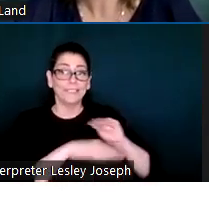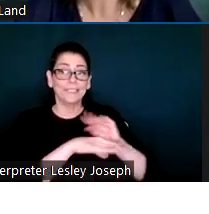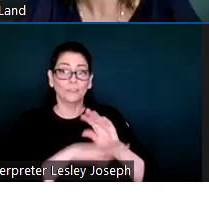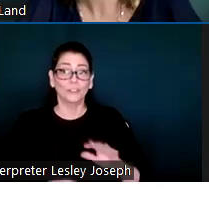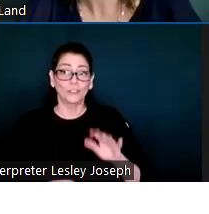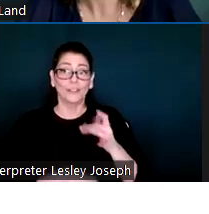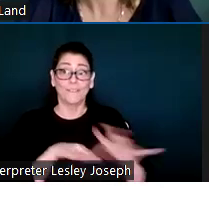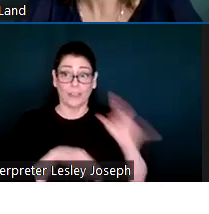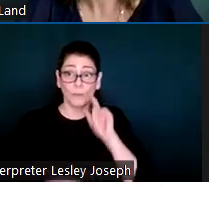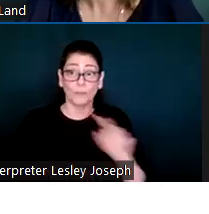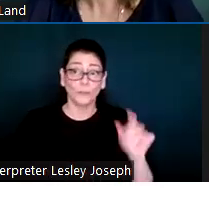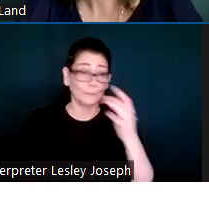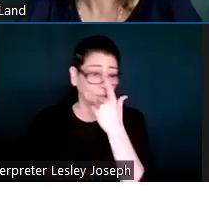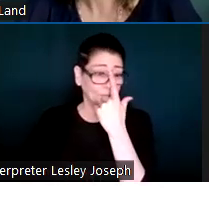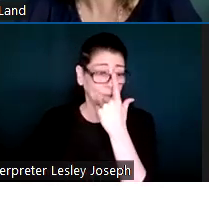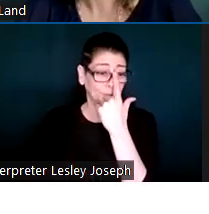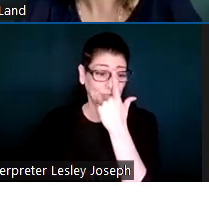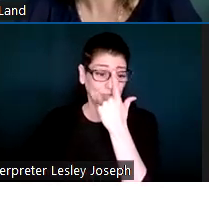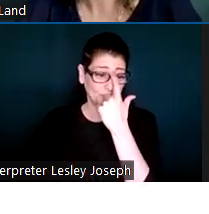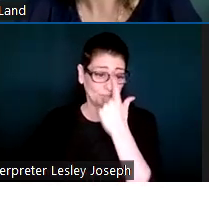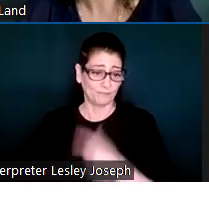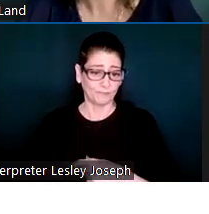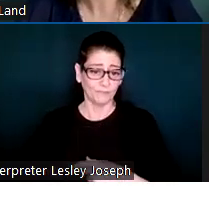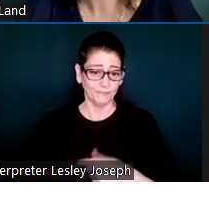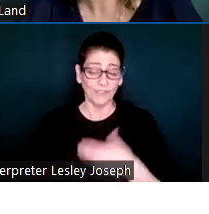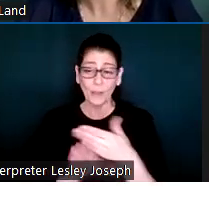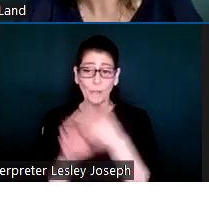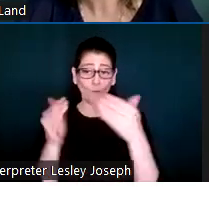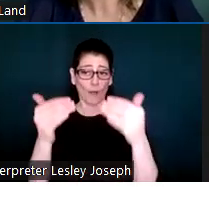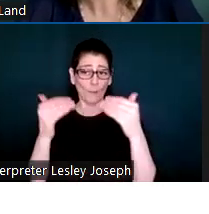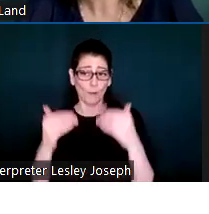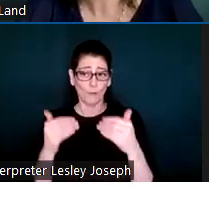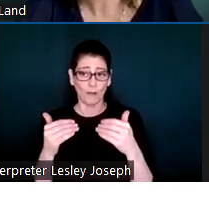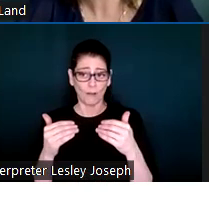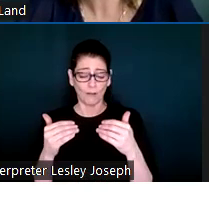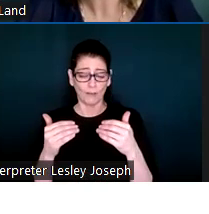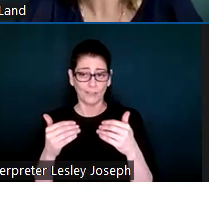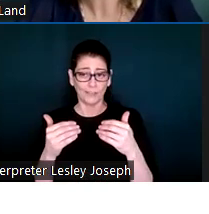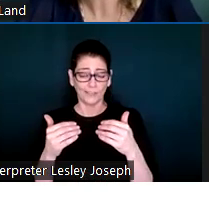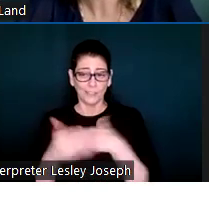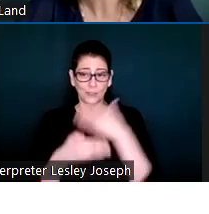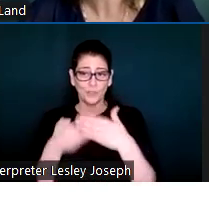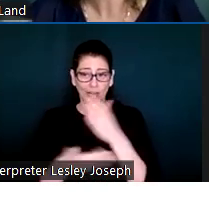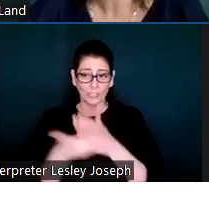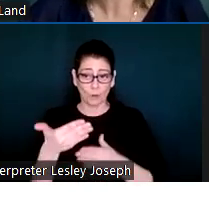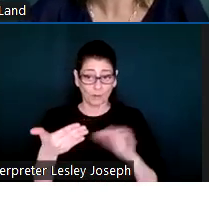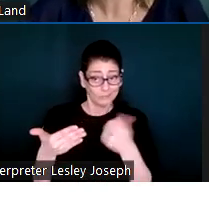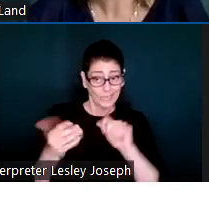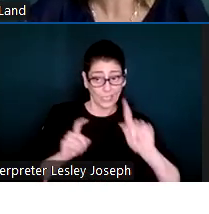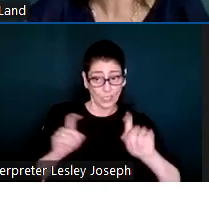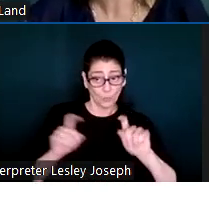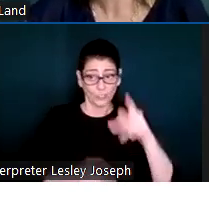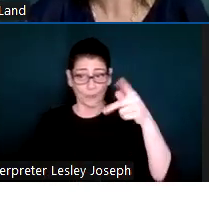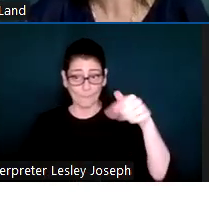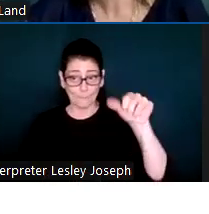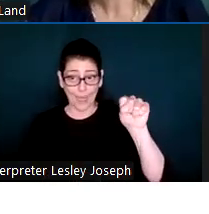you. Now, before I move on to our next segment, are there any questions about the PASS plan or the IRWI that